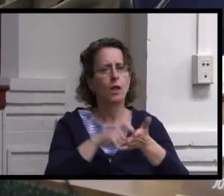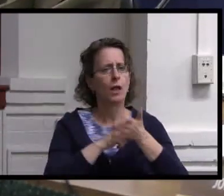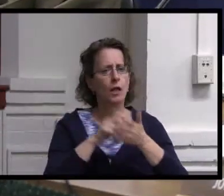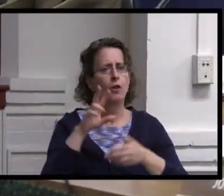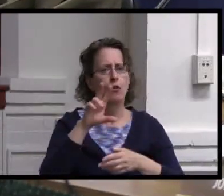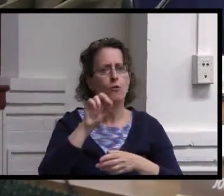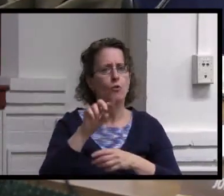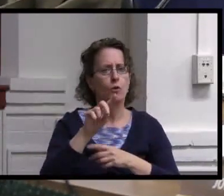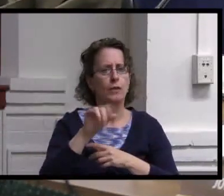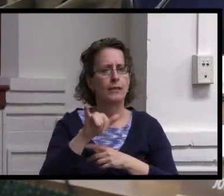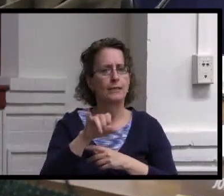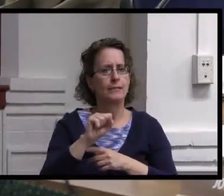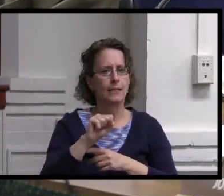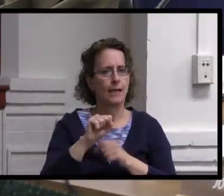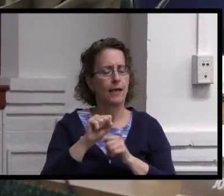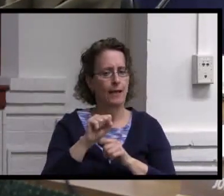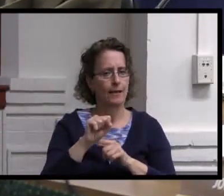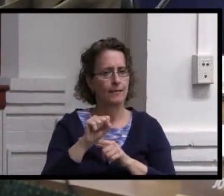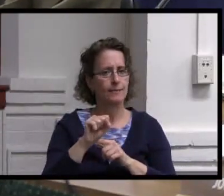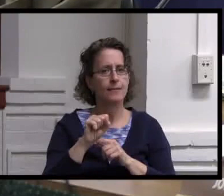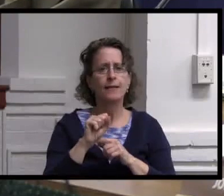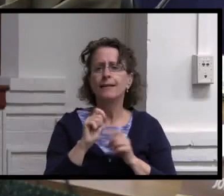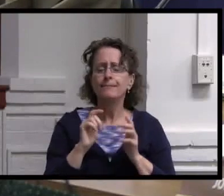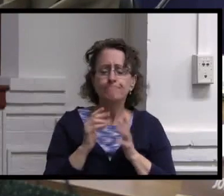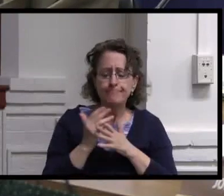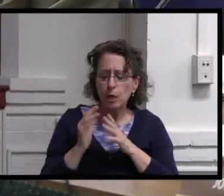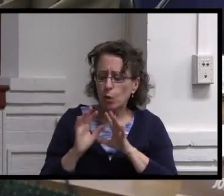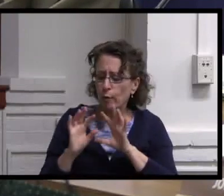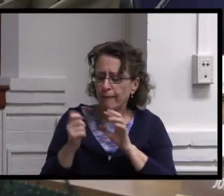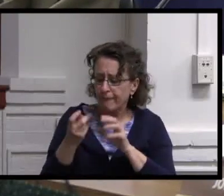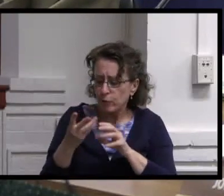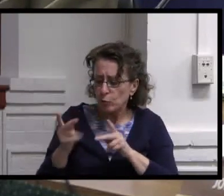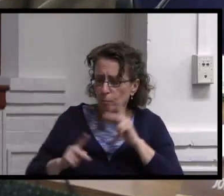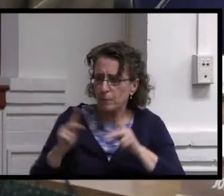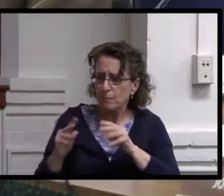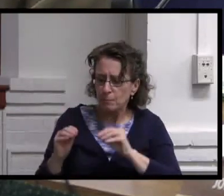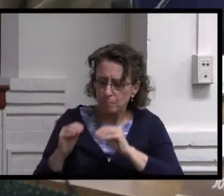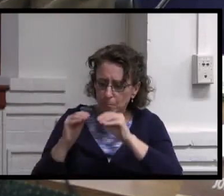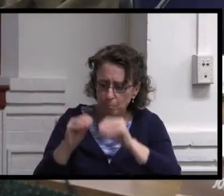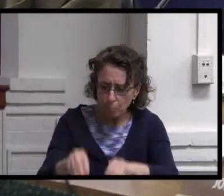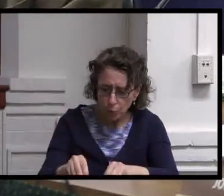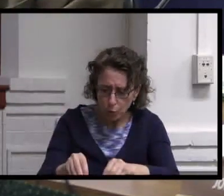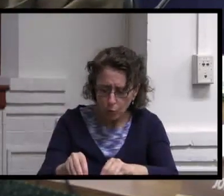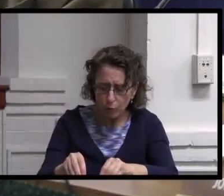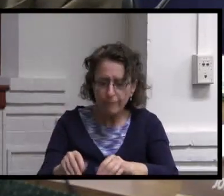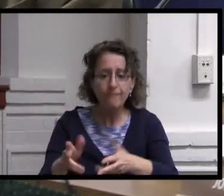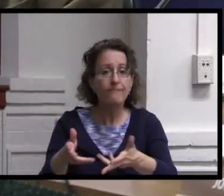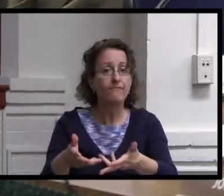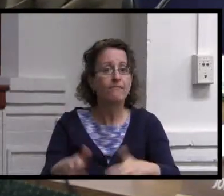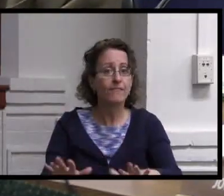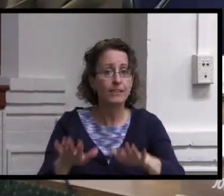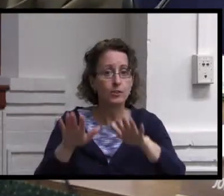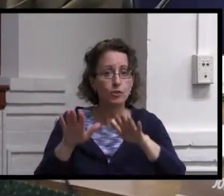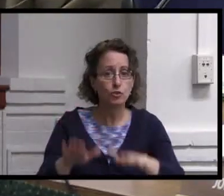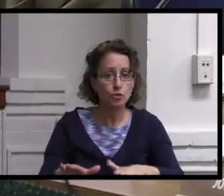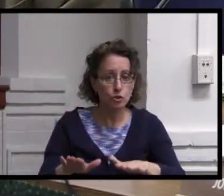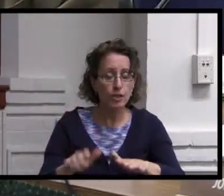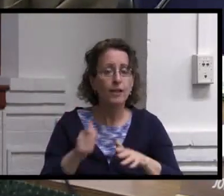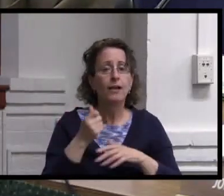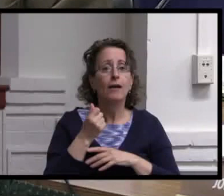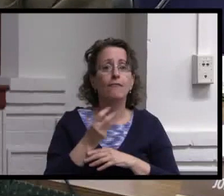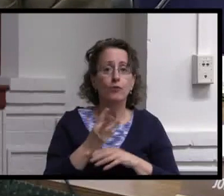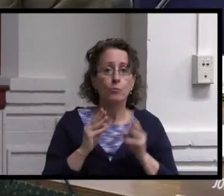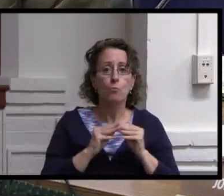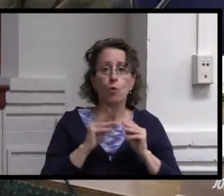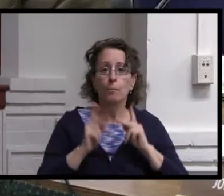can move, you know, small units of the department one at a time into spaces and just keep fully functional throughout the time that